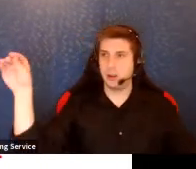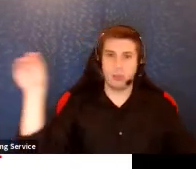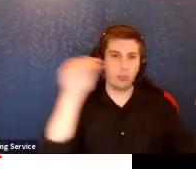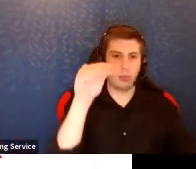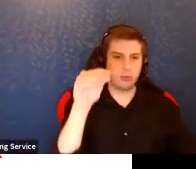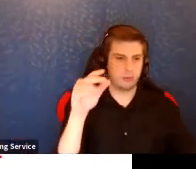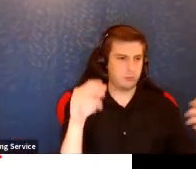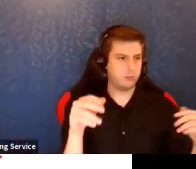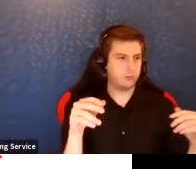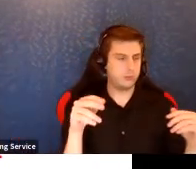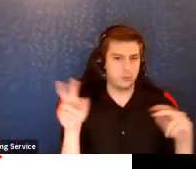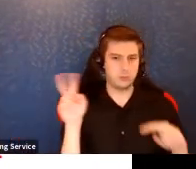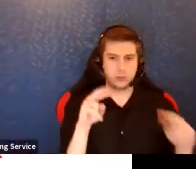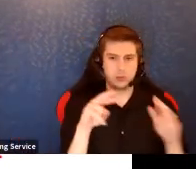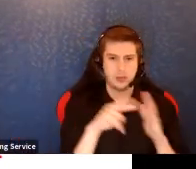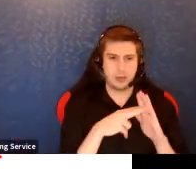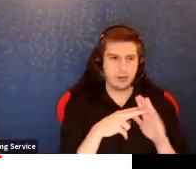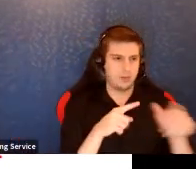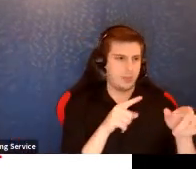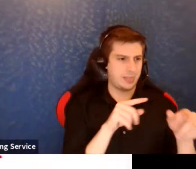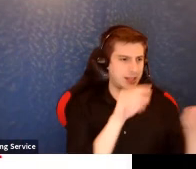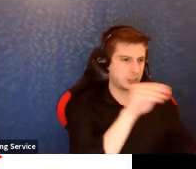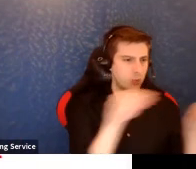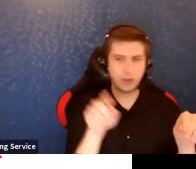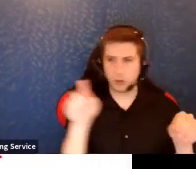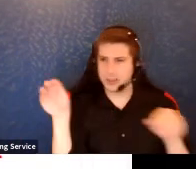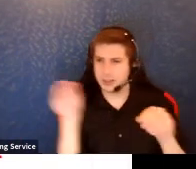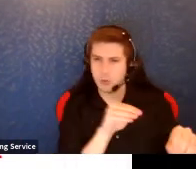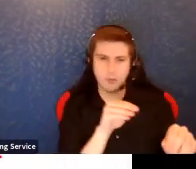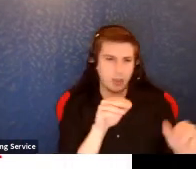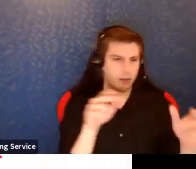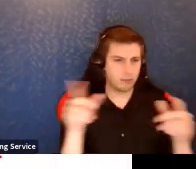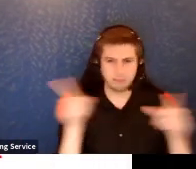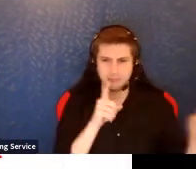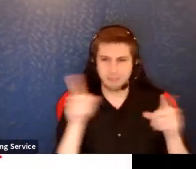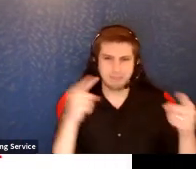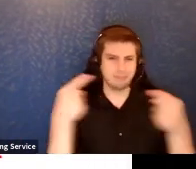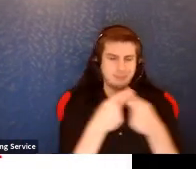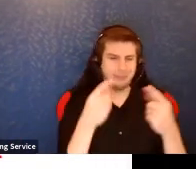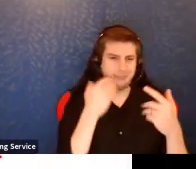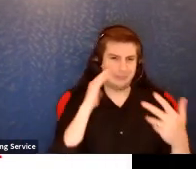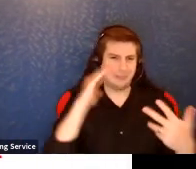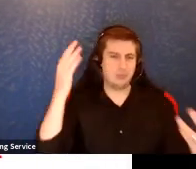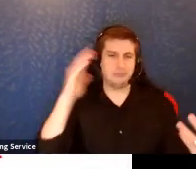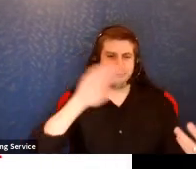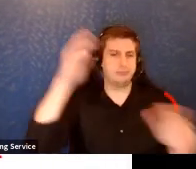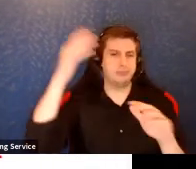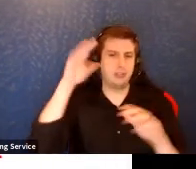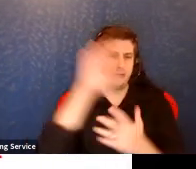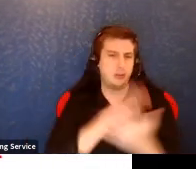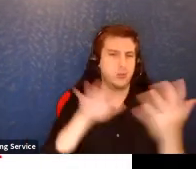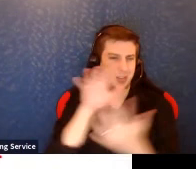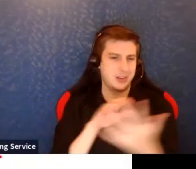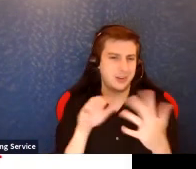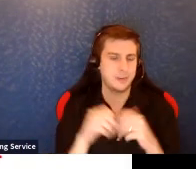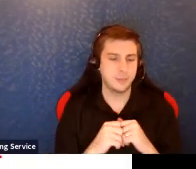this is the static point, or is this the static point, right? It becomes more difficult for us to tell.